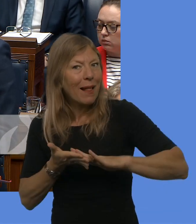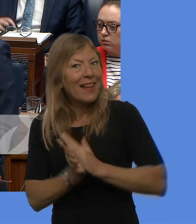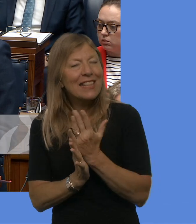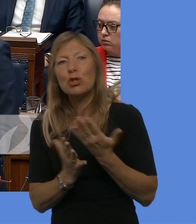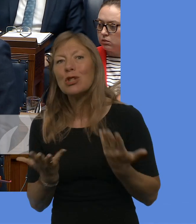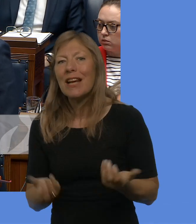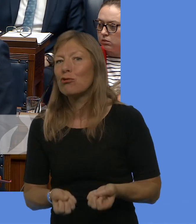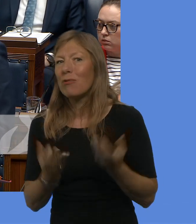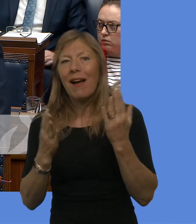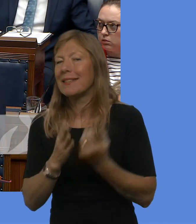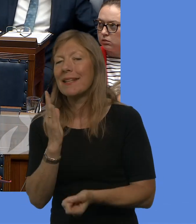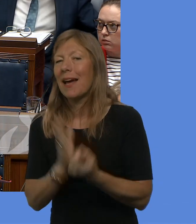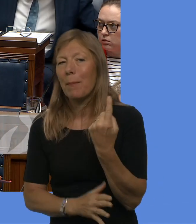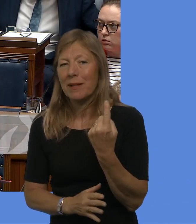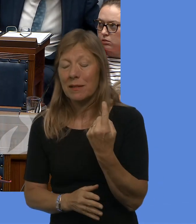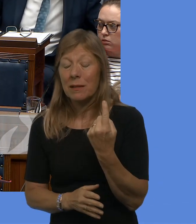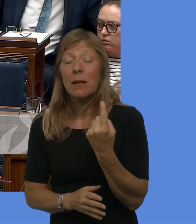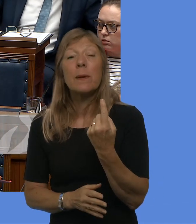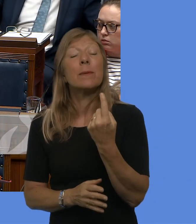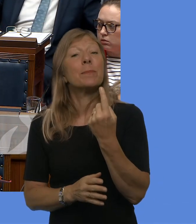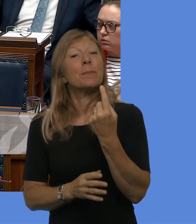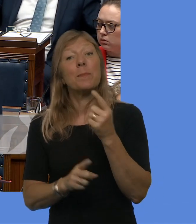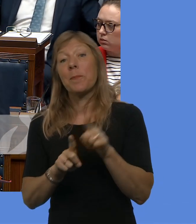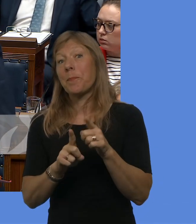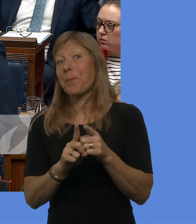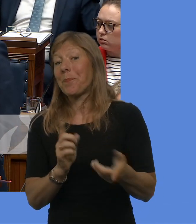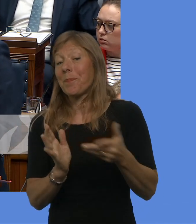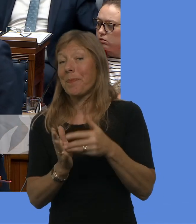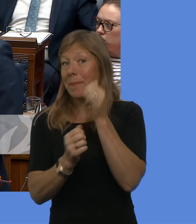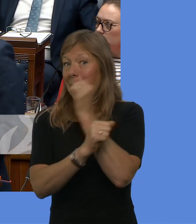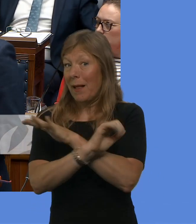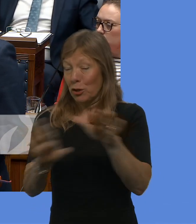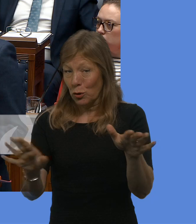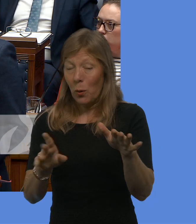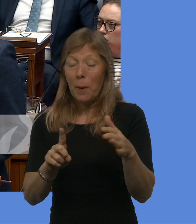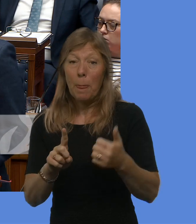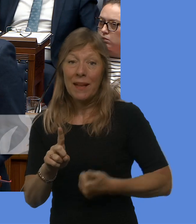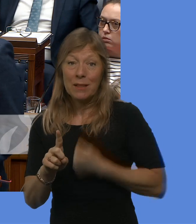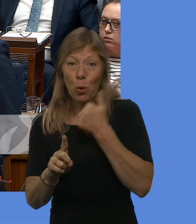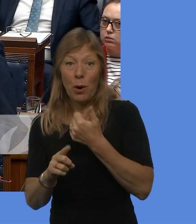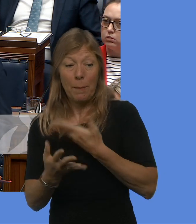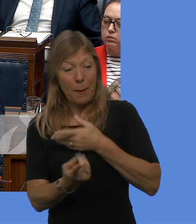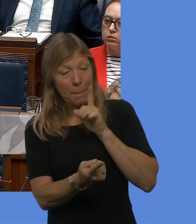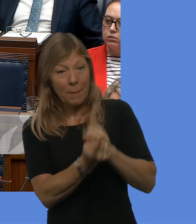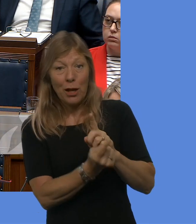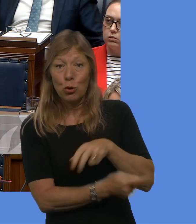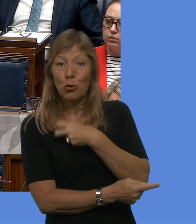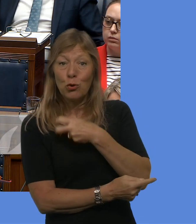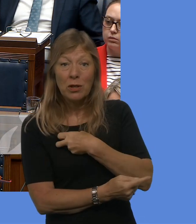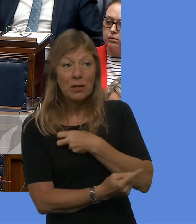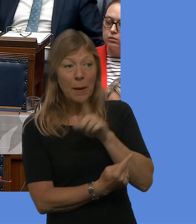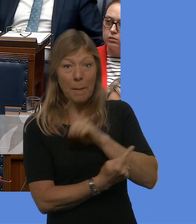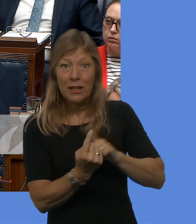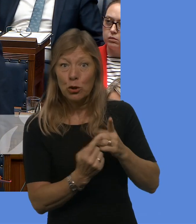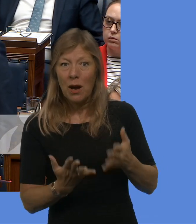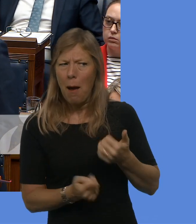action today. Mr Speaker, I can update the House further that we engaged this morning with the unions. That was a very positive